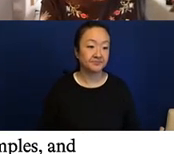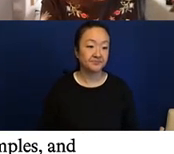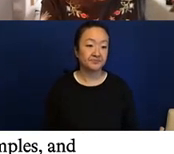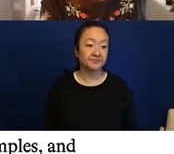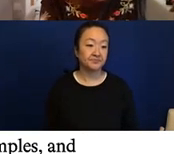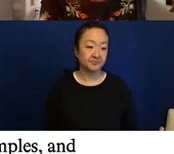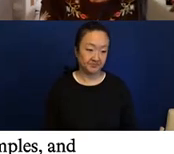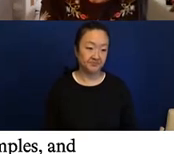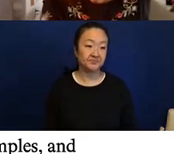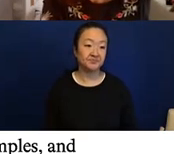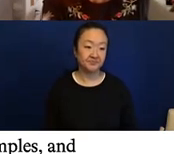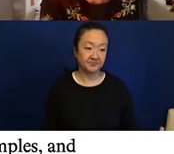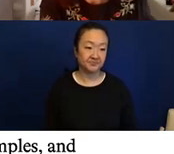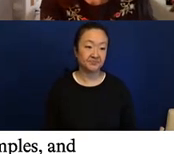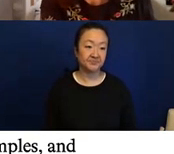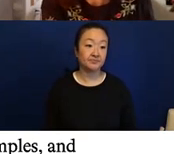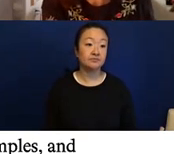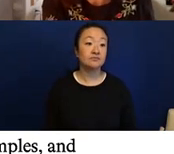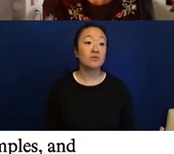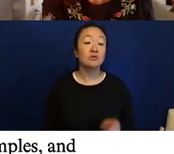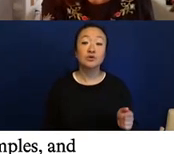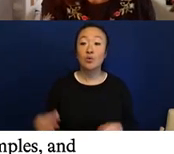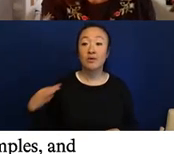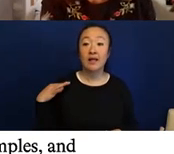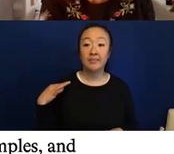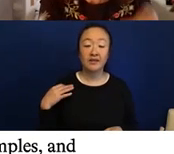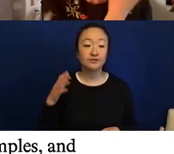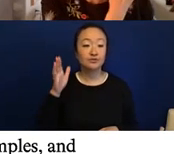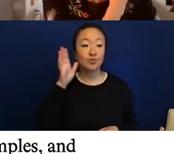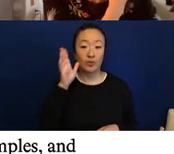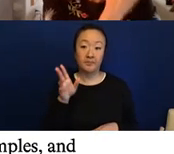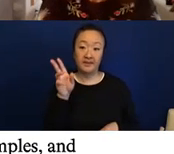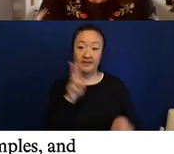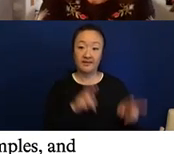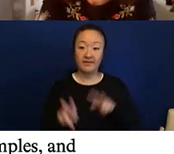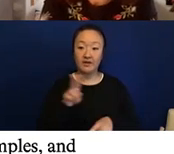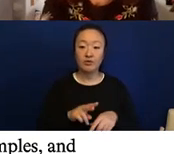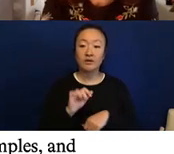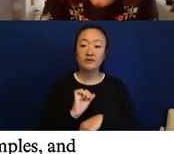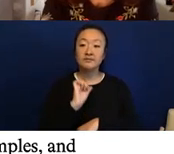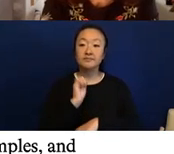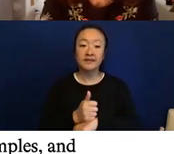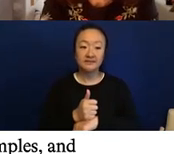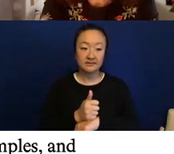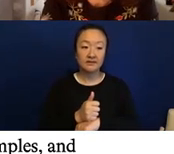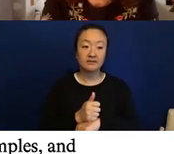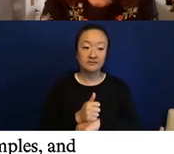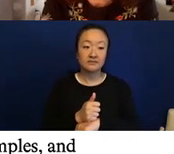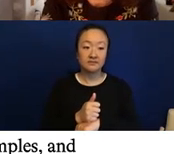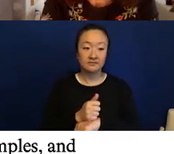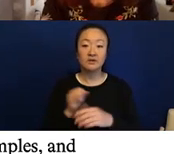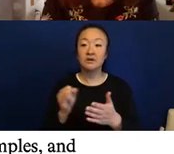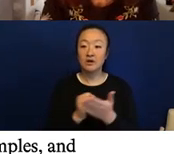Okay, so the applications will be evaluated based on the